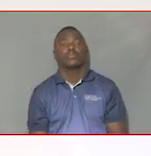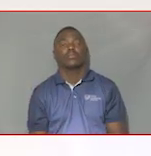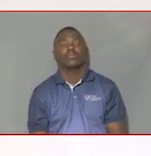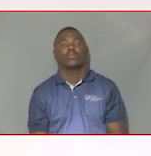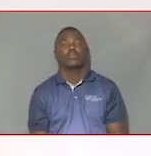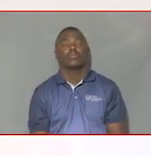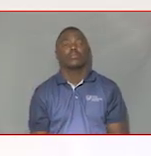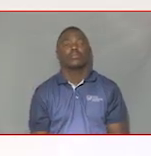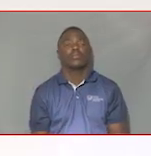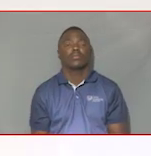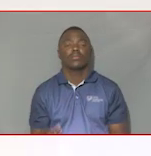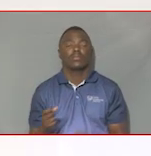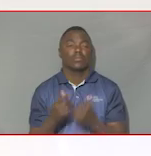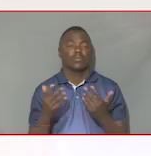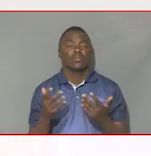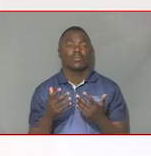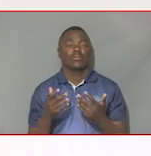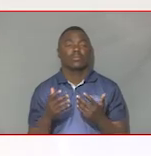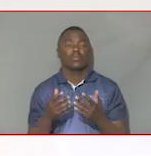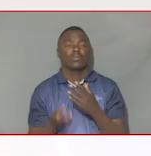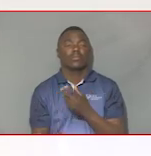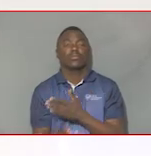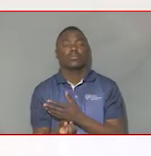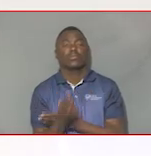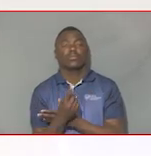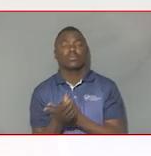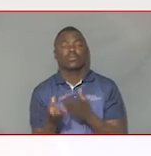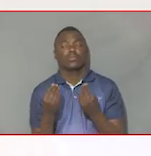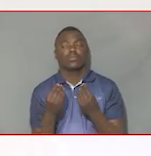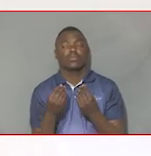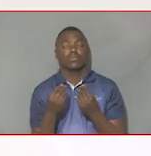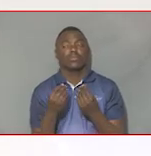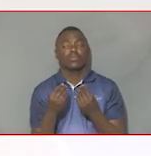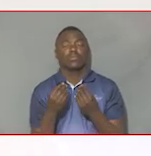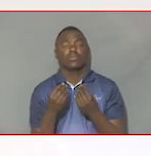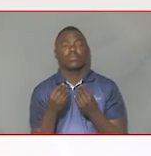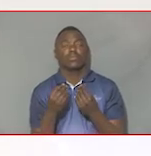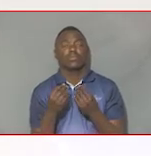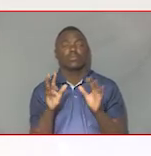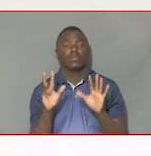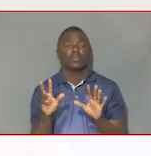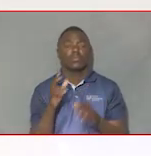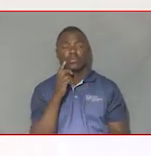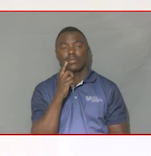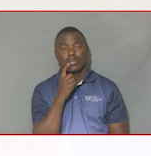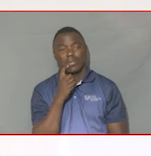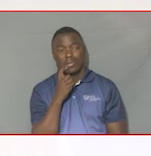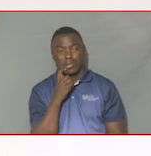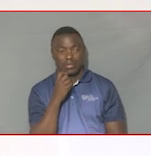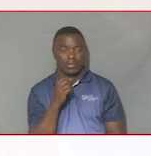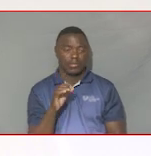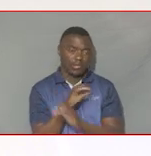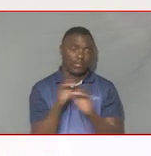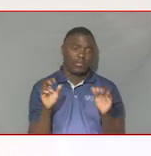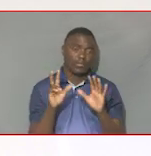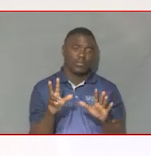away, how many outcomes have I got? 8. And it may be repeated. This is without an 8.